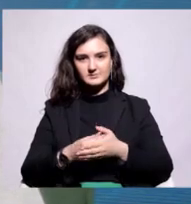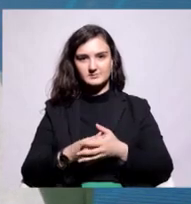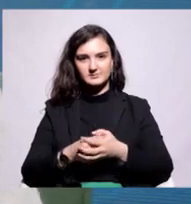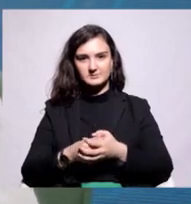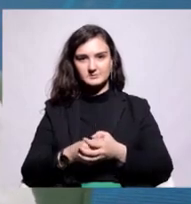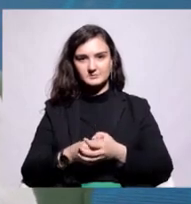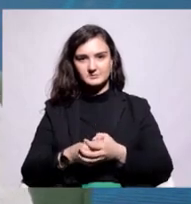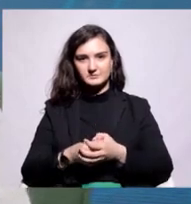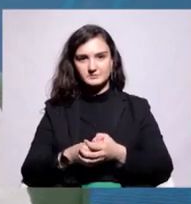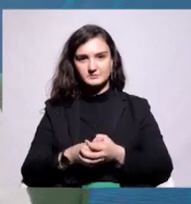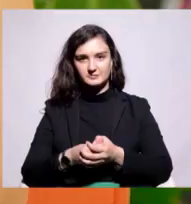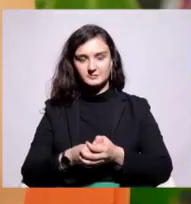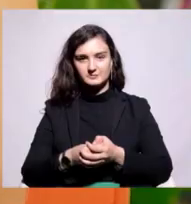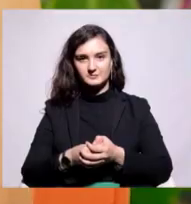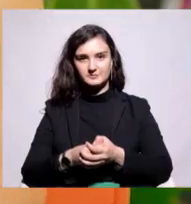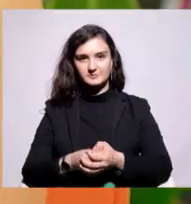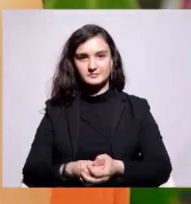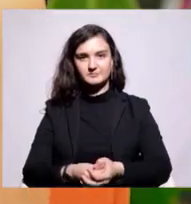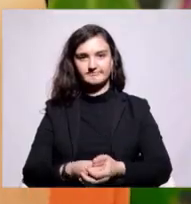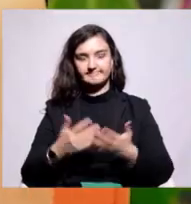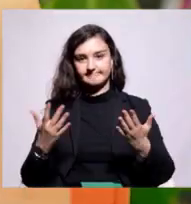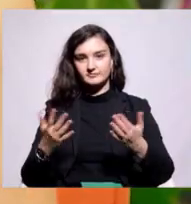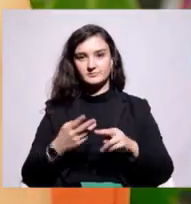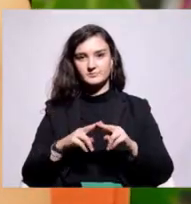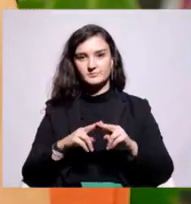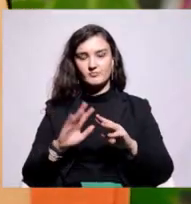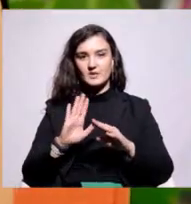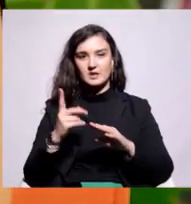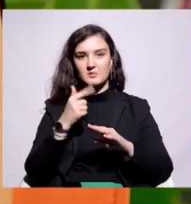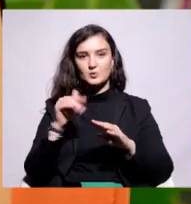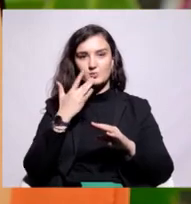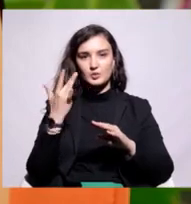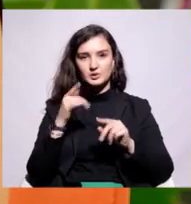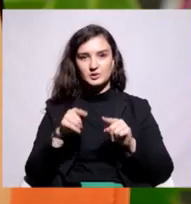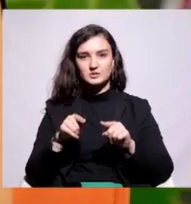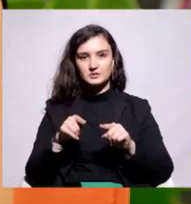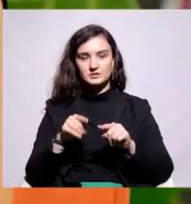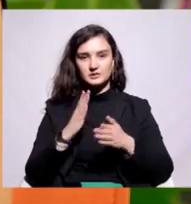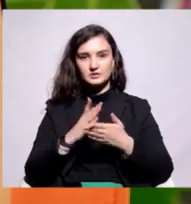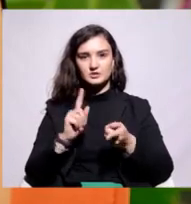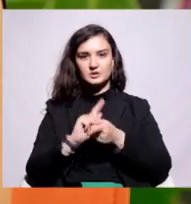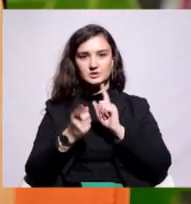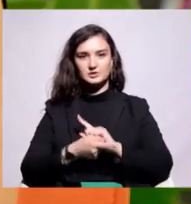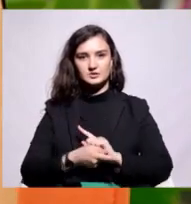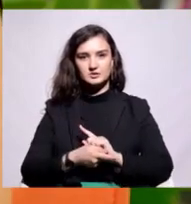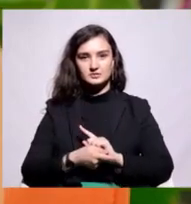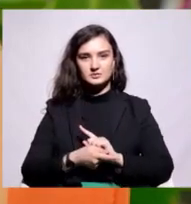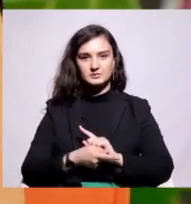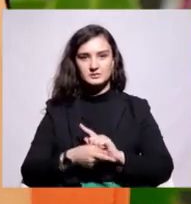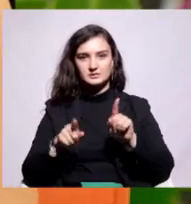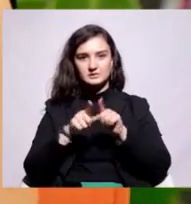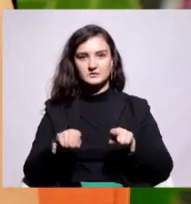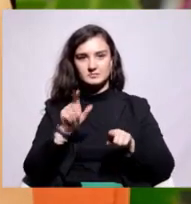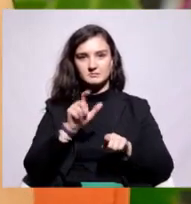things that are going on around them. So, not only politics has changed, but